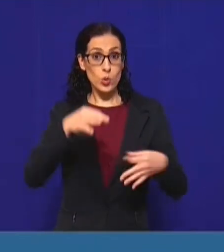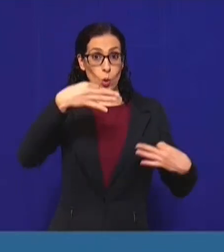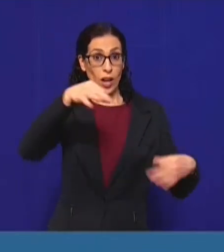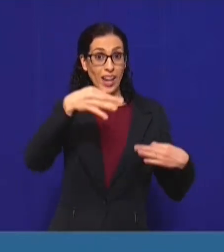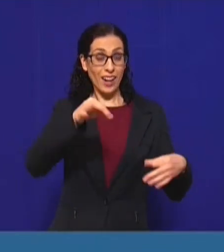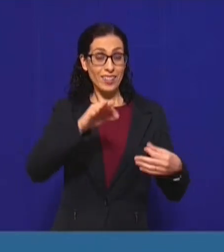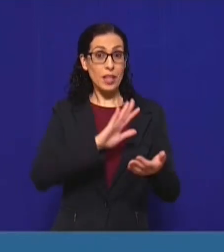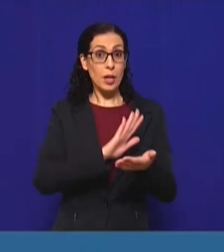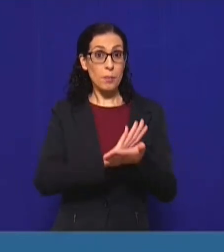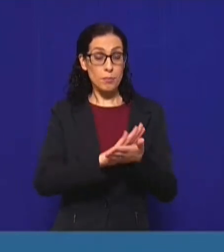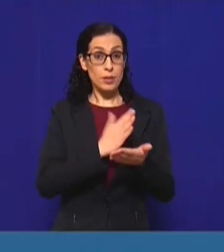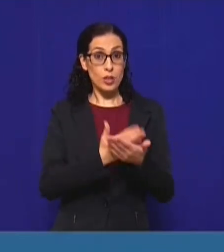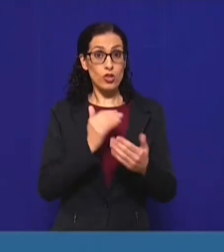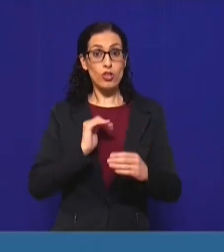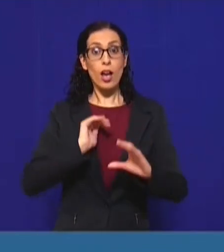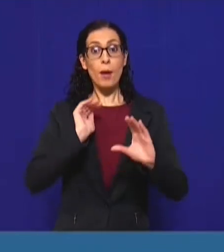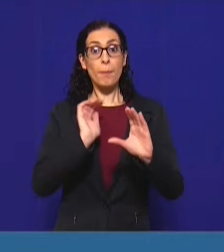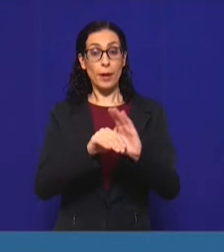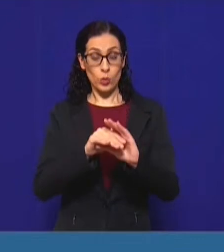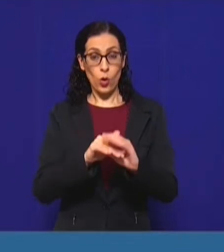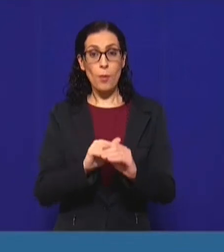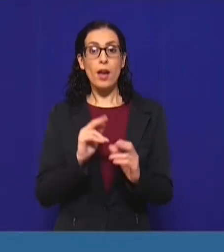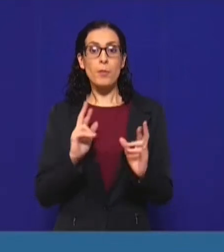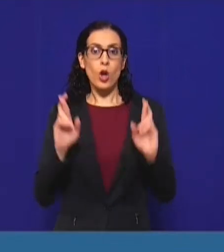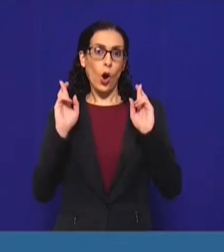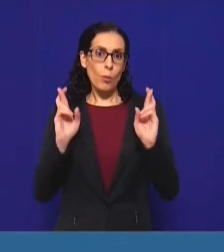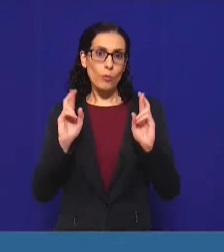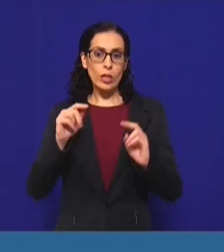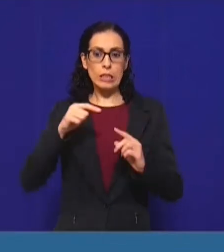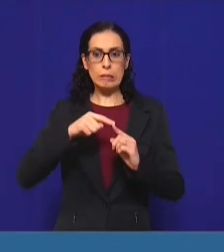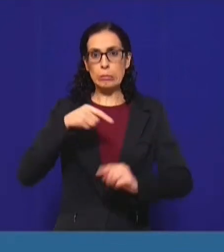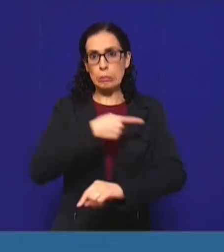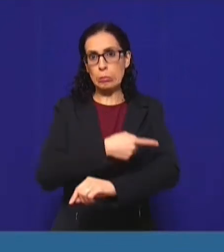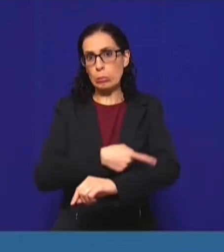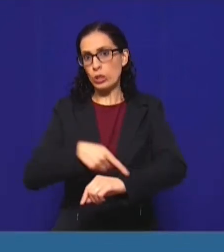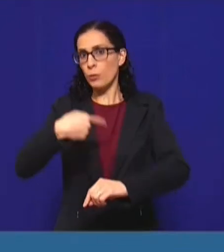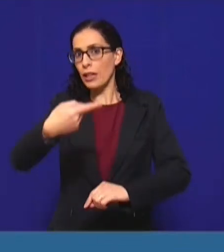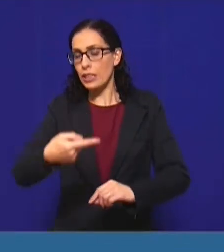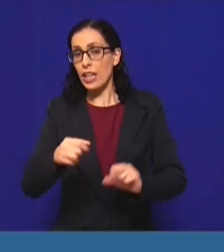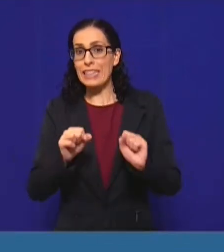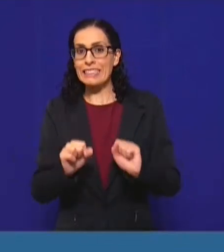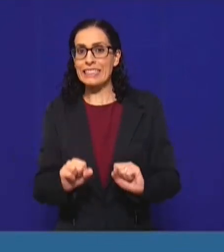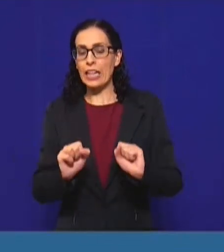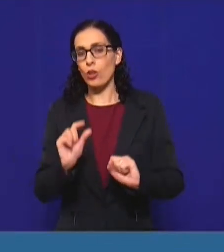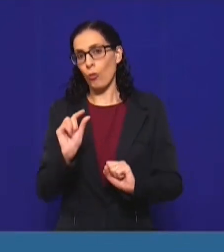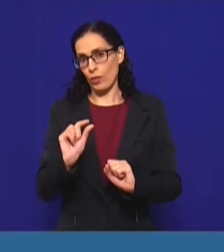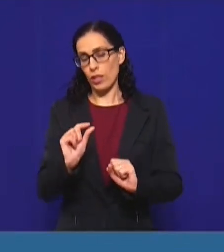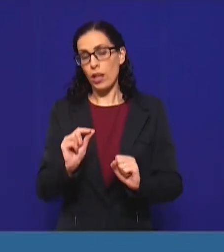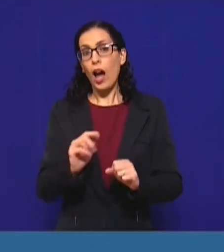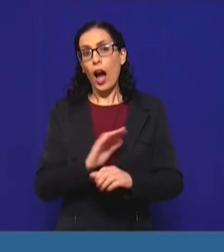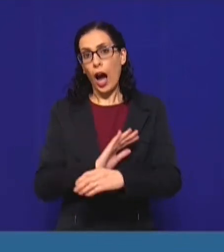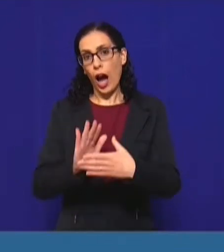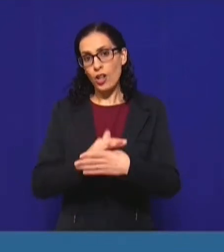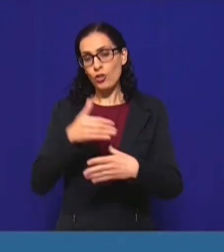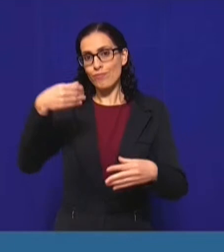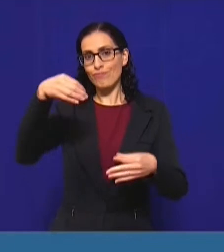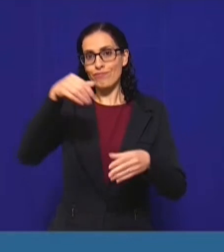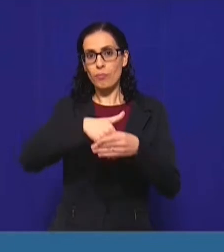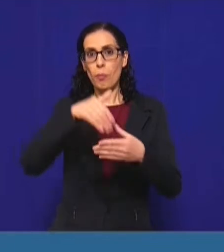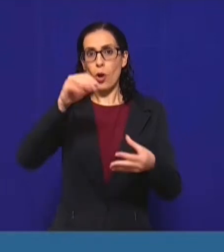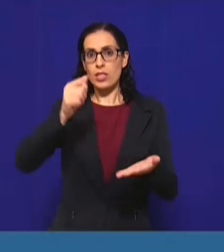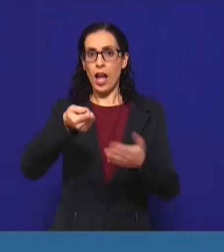li ġejjin ħadkunu qegħdin tistennew li tirċievu l-invit. Importanti li tistennew l-inviti għaliex l-inviti ħajkun qegħdin